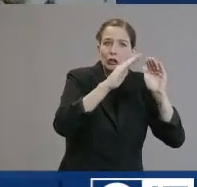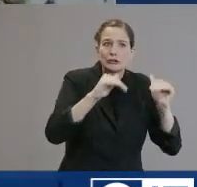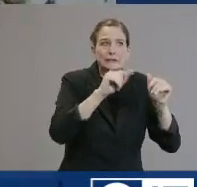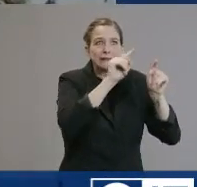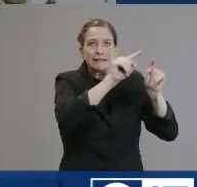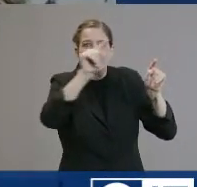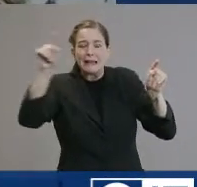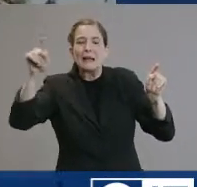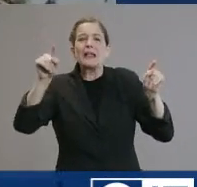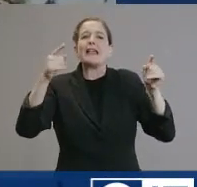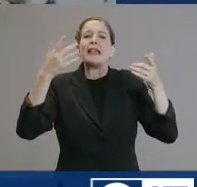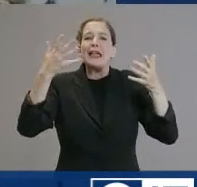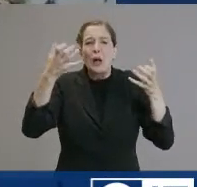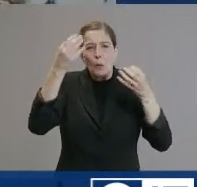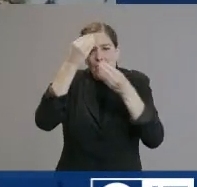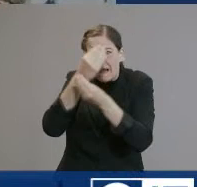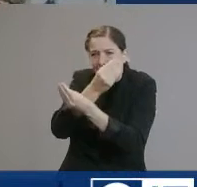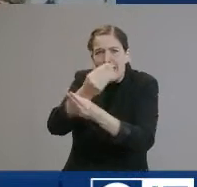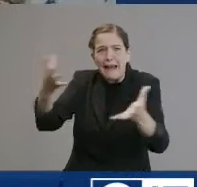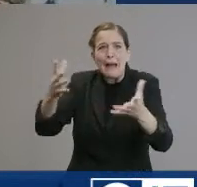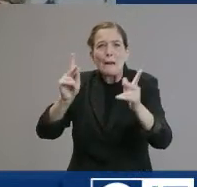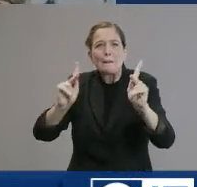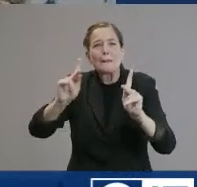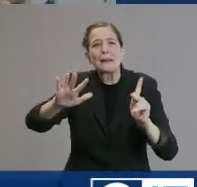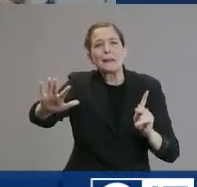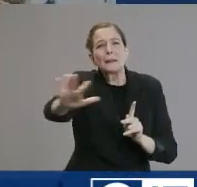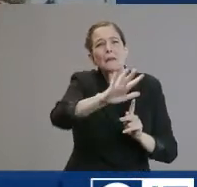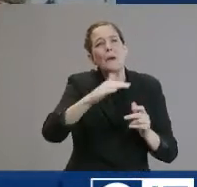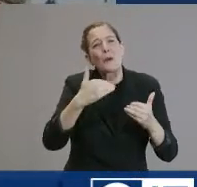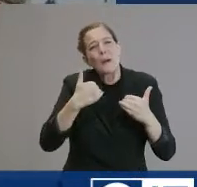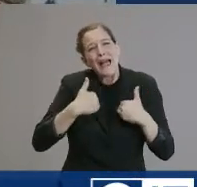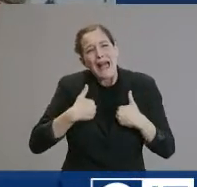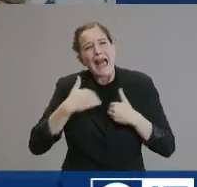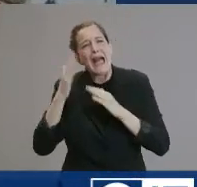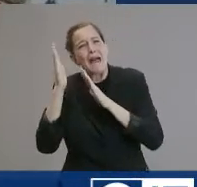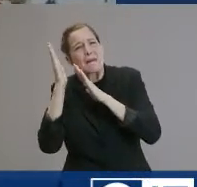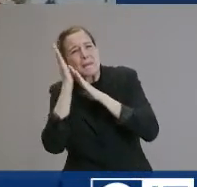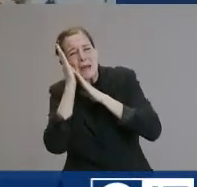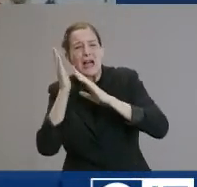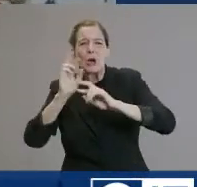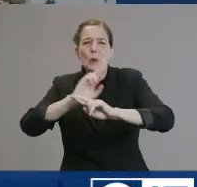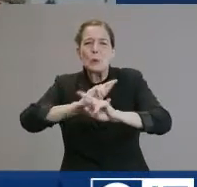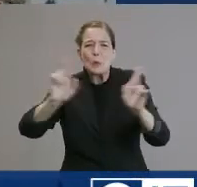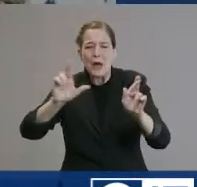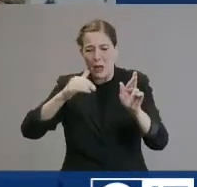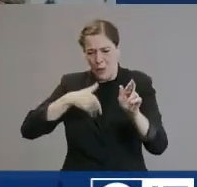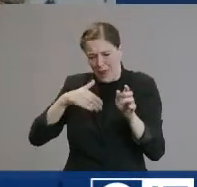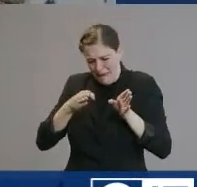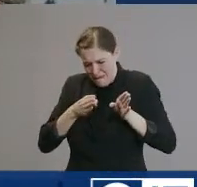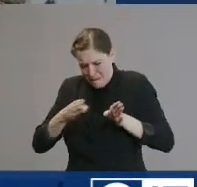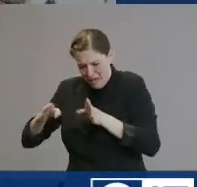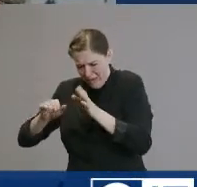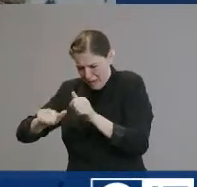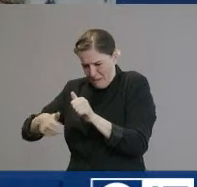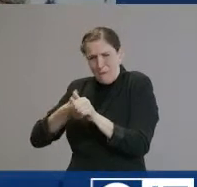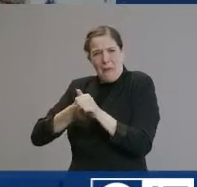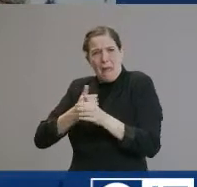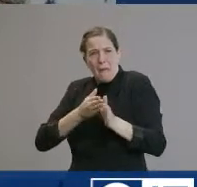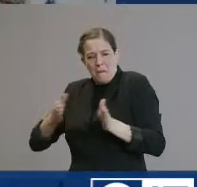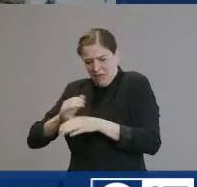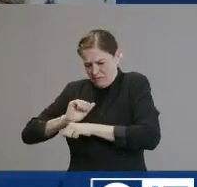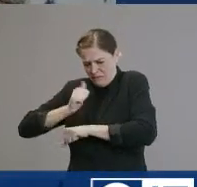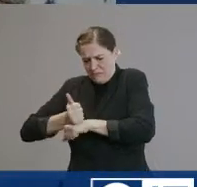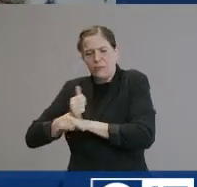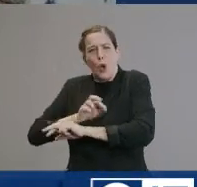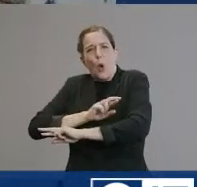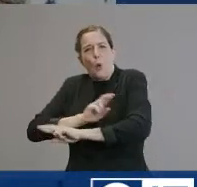and surge plans are in place to continue to serve the people of Arizona. We are well prepared